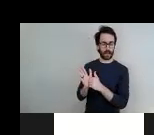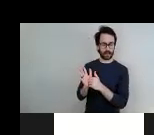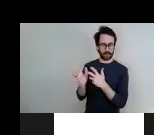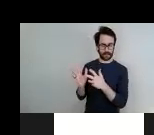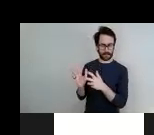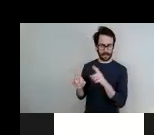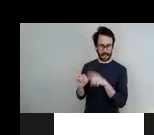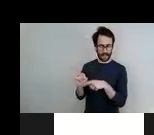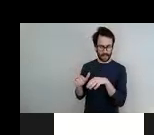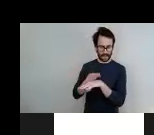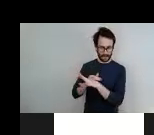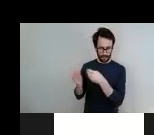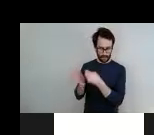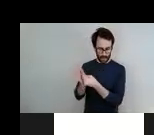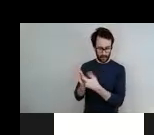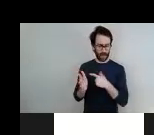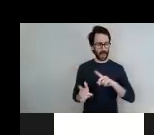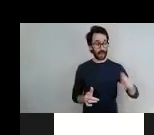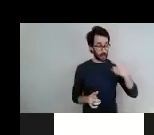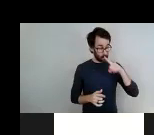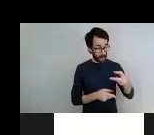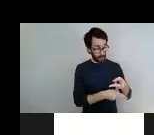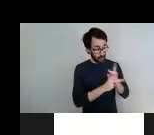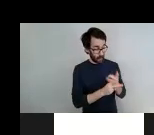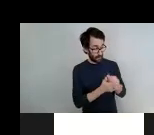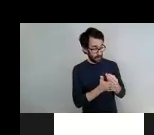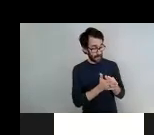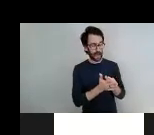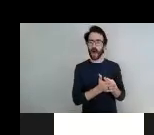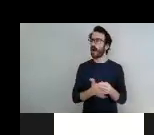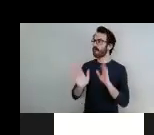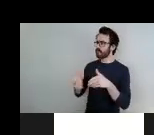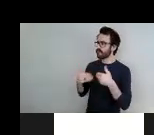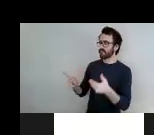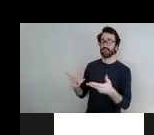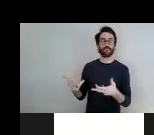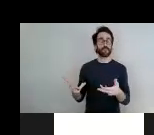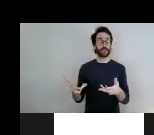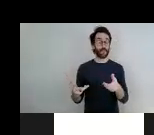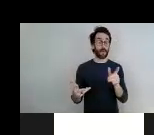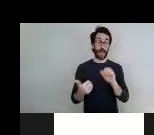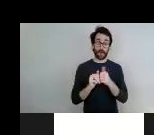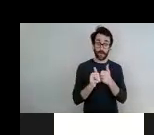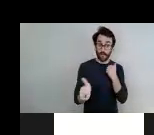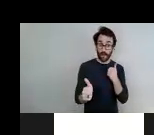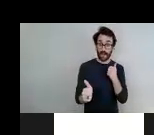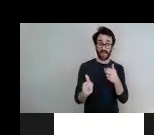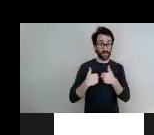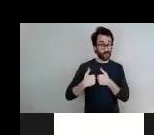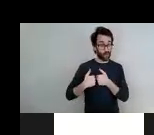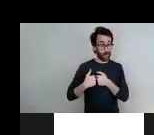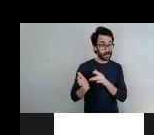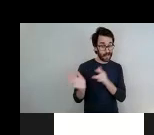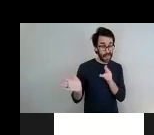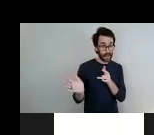ask for money. So warning signs and how to protect yourself from being a victim to a romance scam is beware